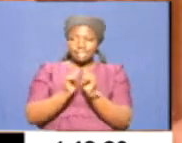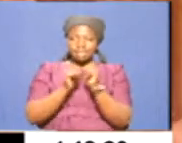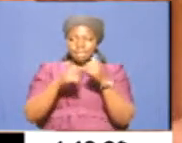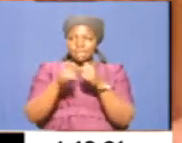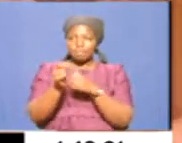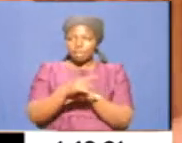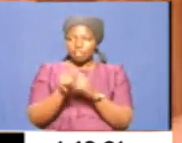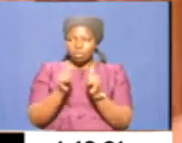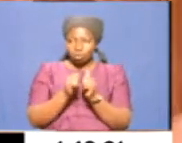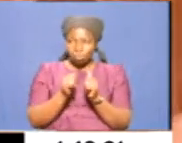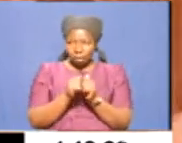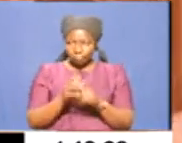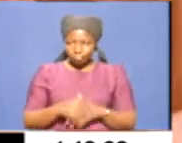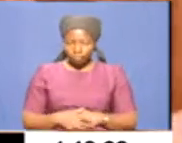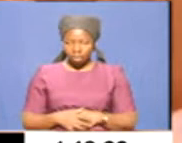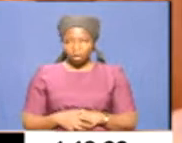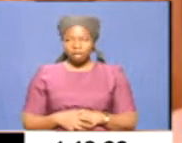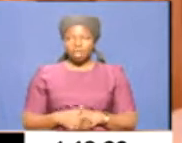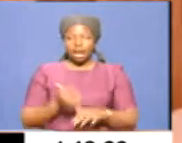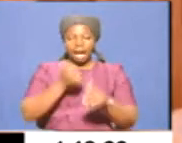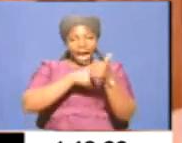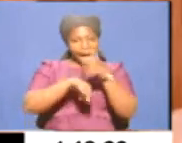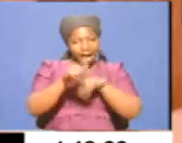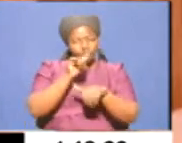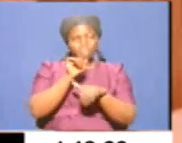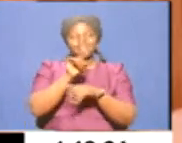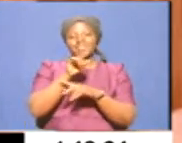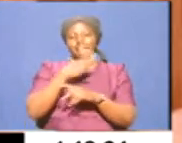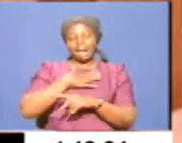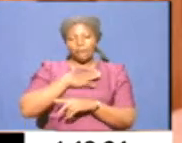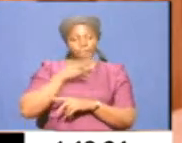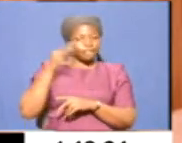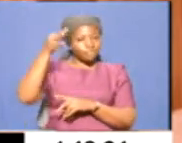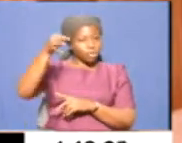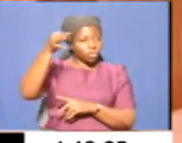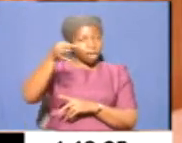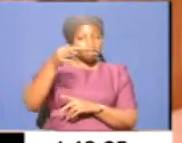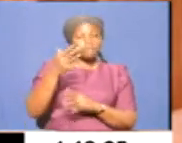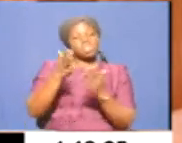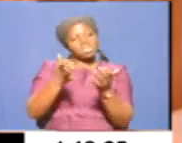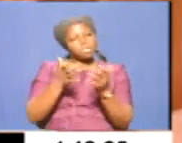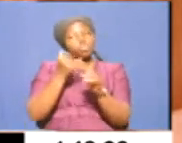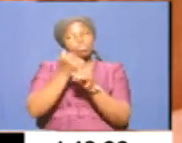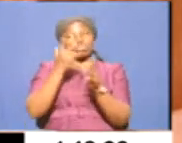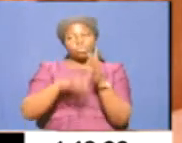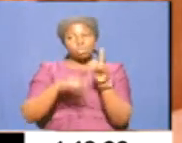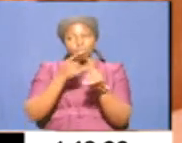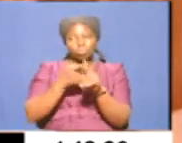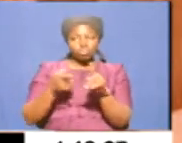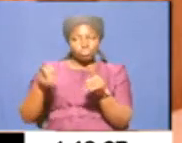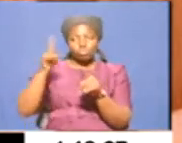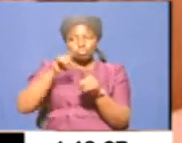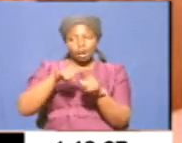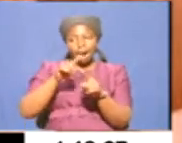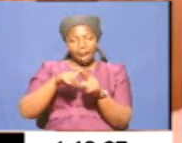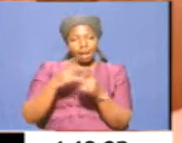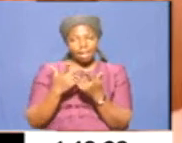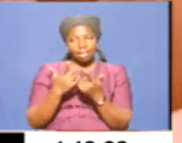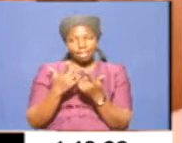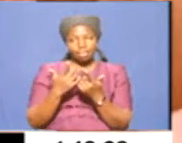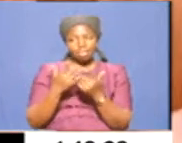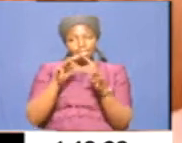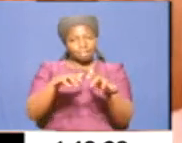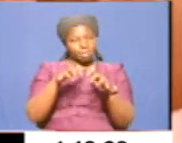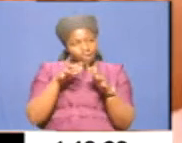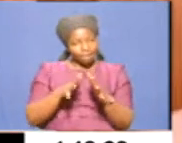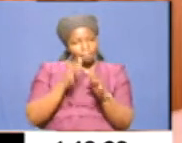Auctions are our future. What needs to be done to increase the resilience of our farmers?